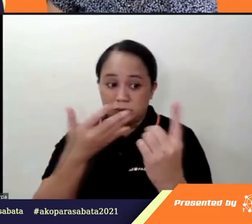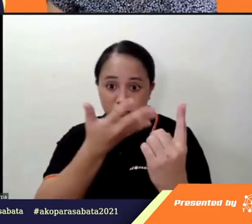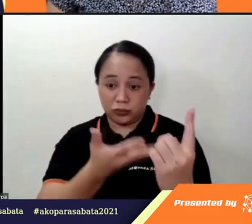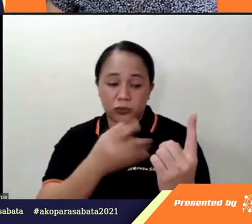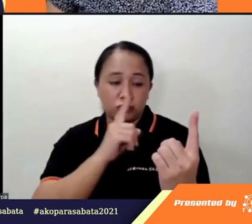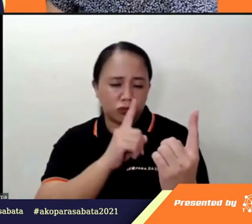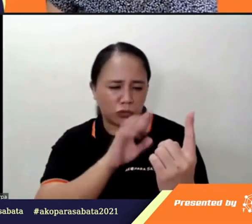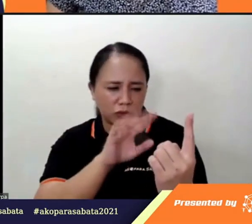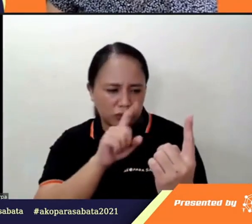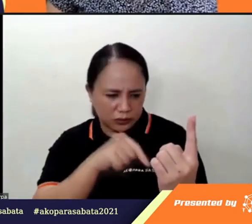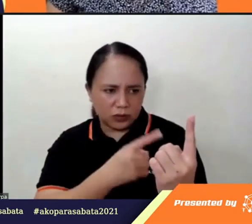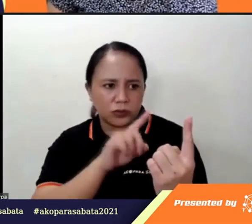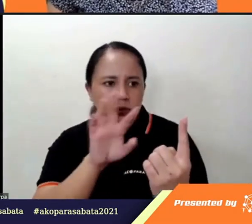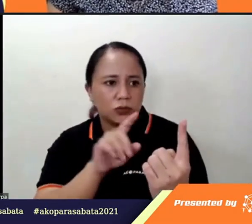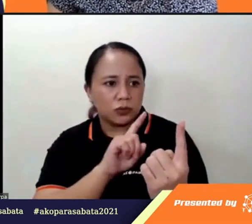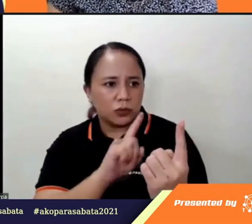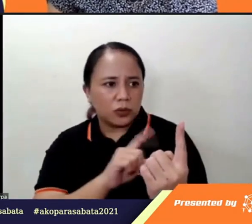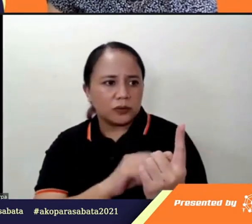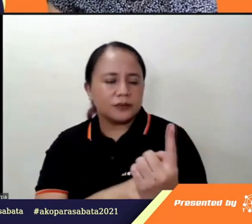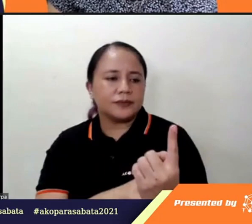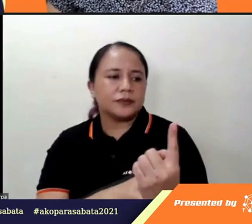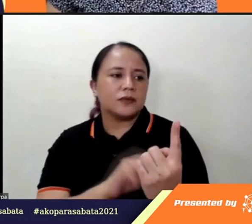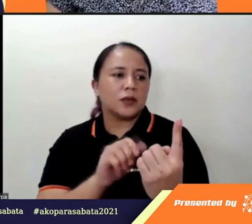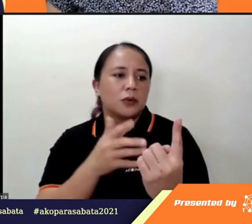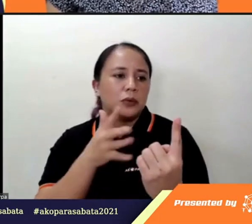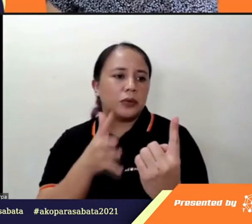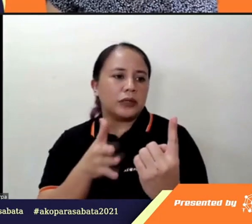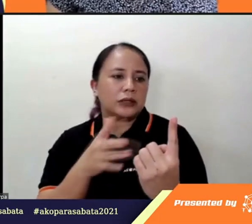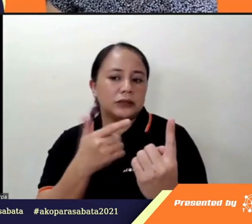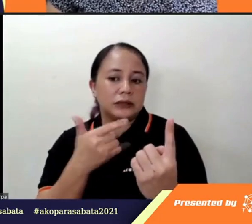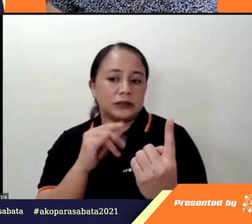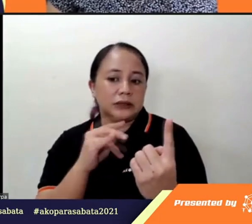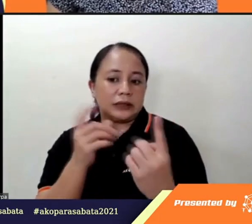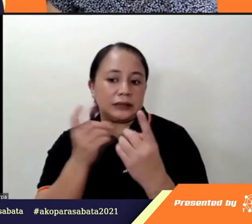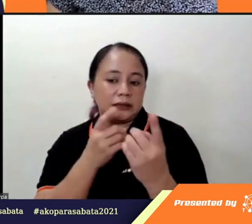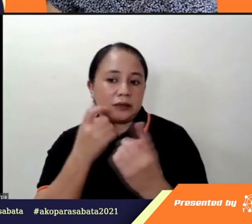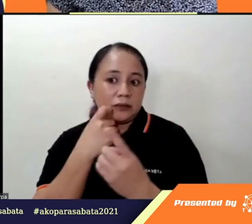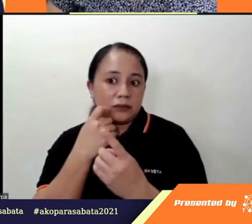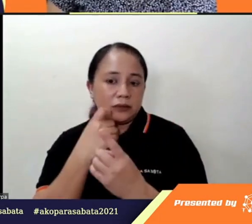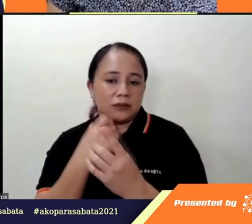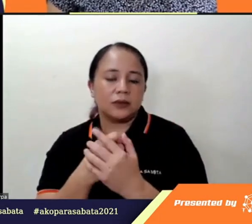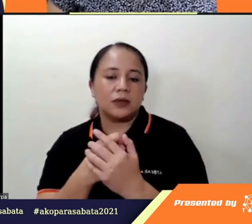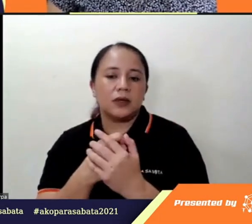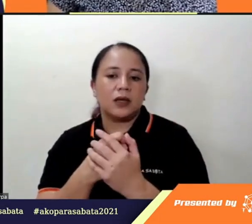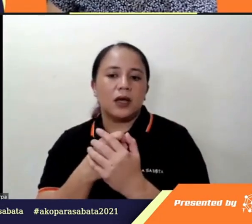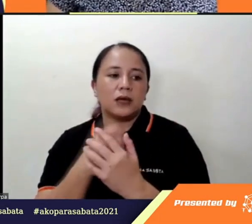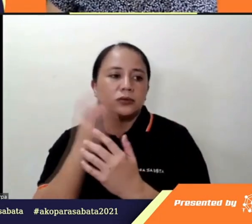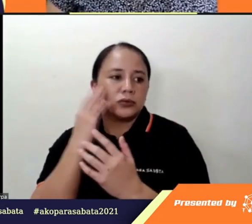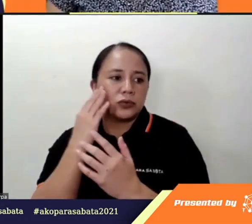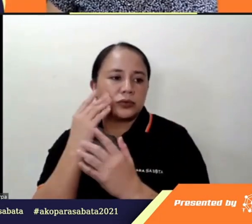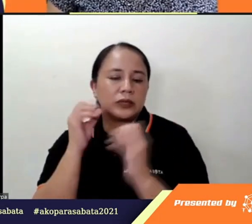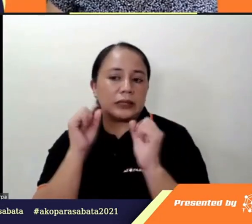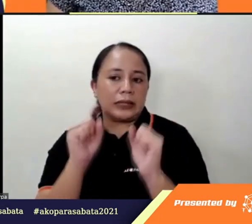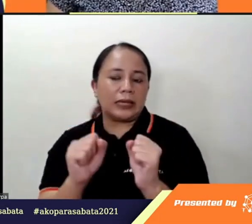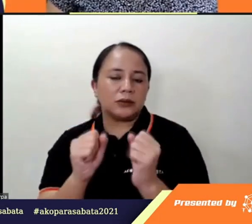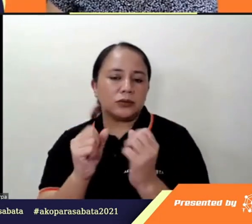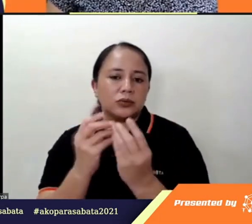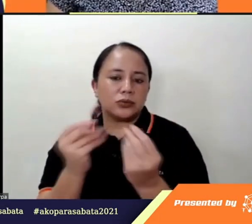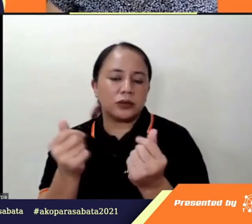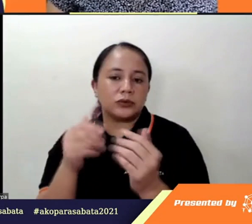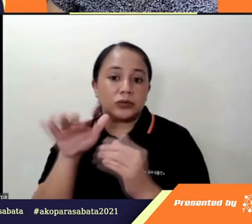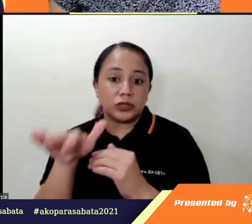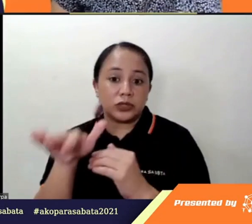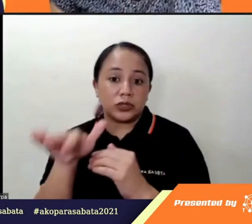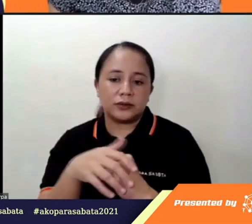child in the way that Gina described earlier, you know, that can also be done to the